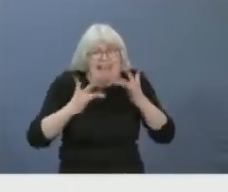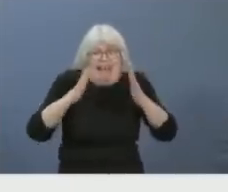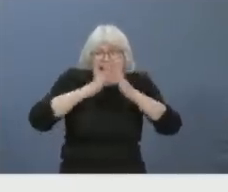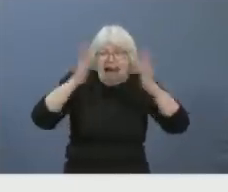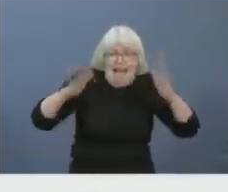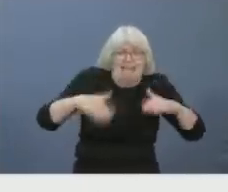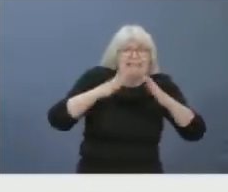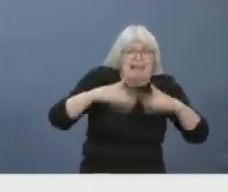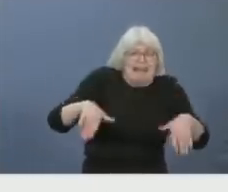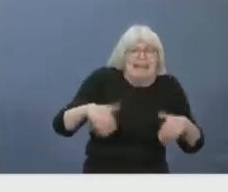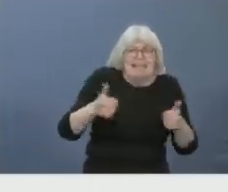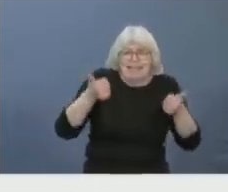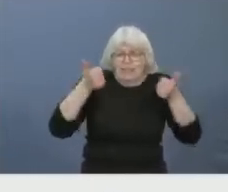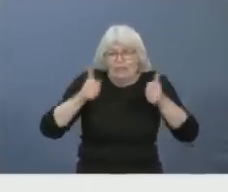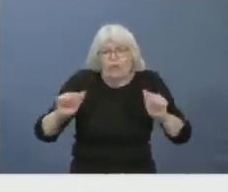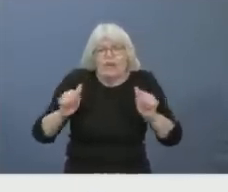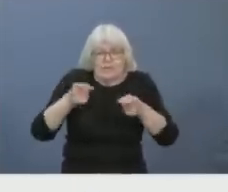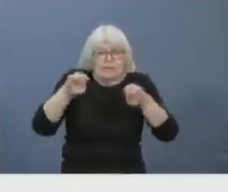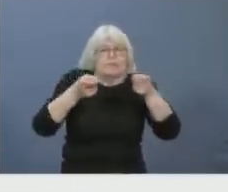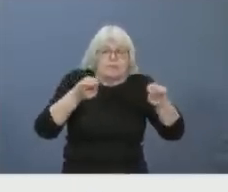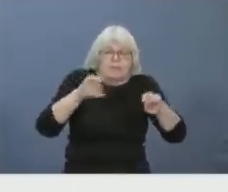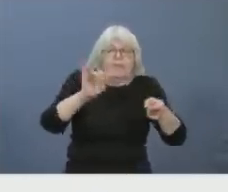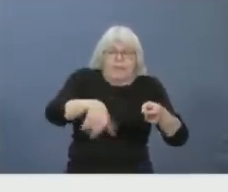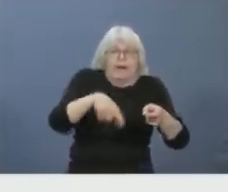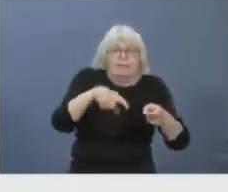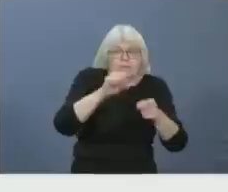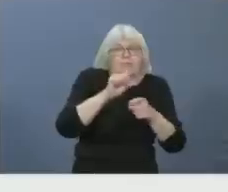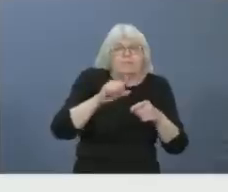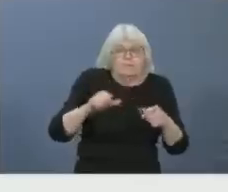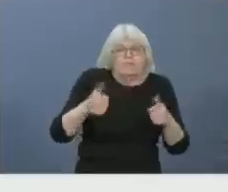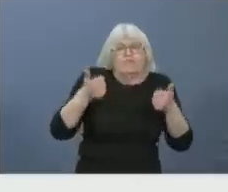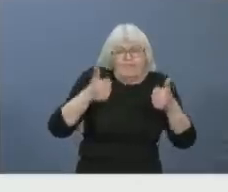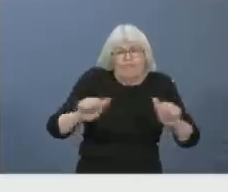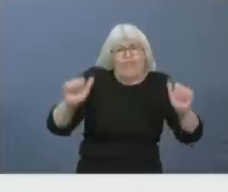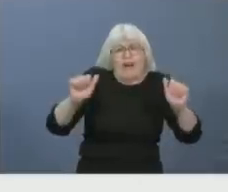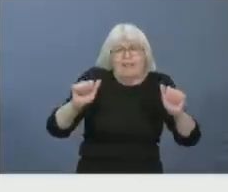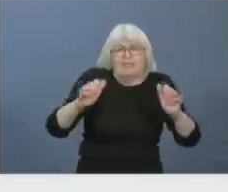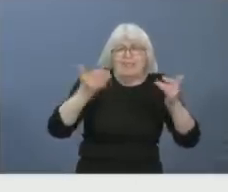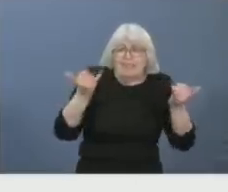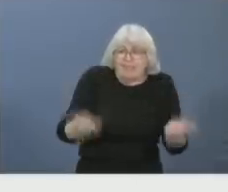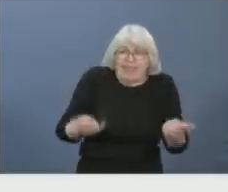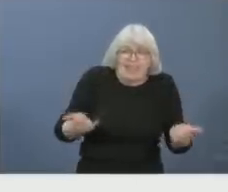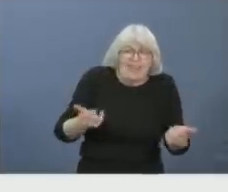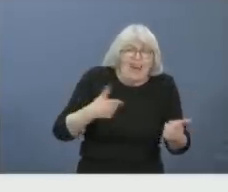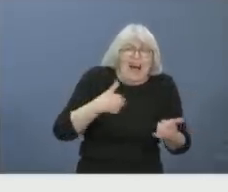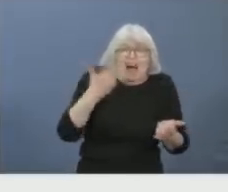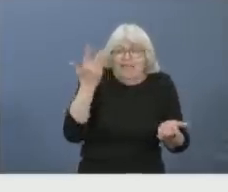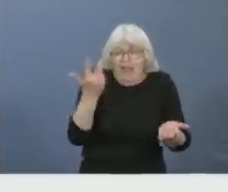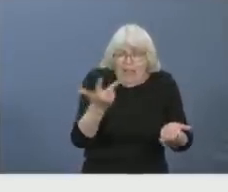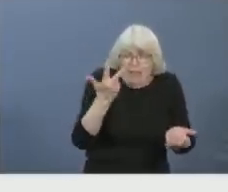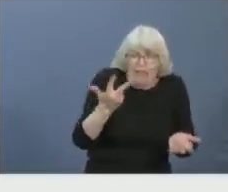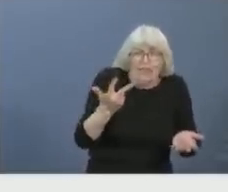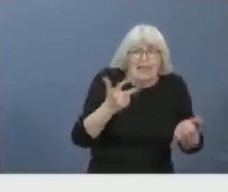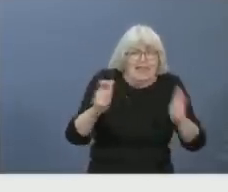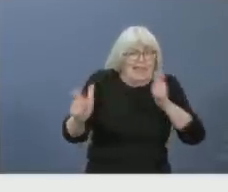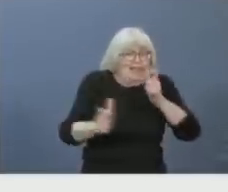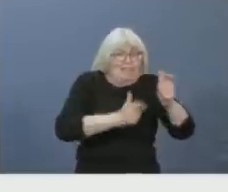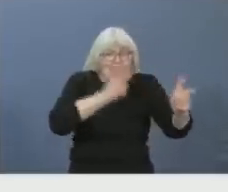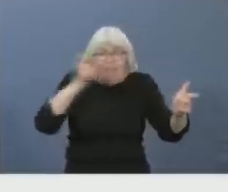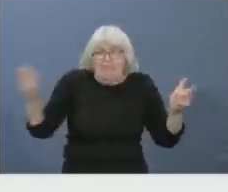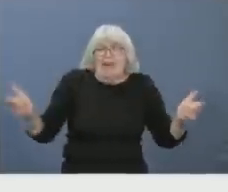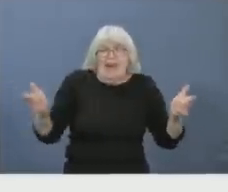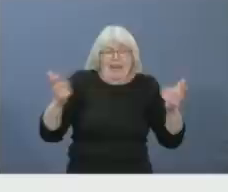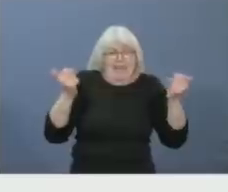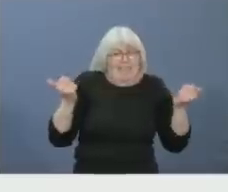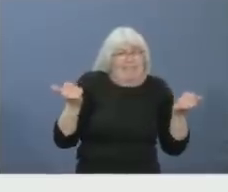with it in a number of ways. And we'll continue down that path. But right now, we have 3 major fires in this province that are